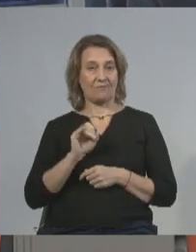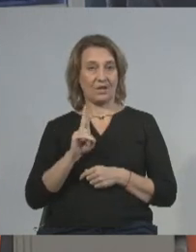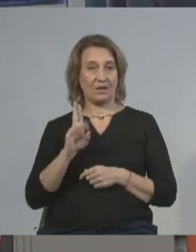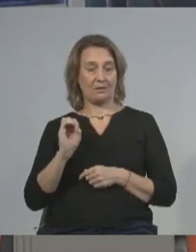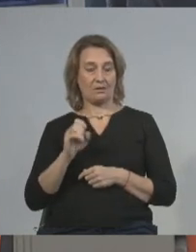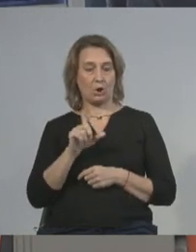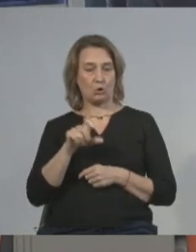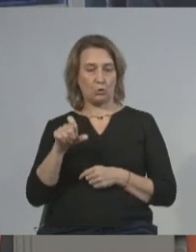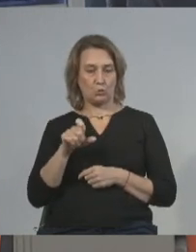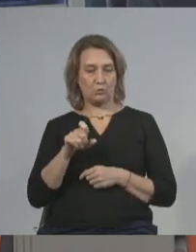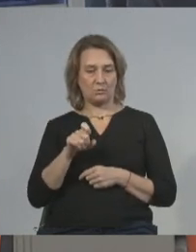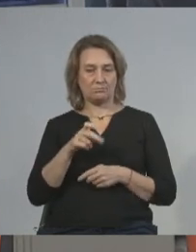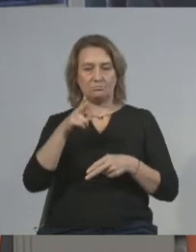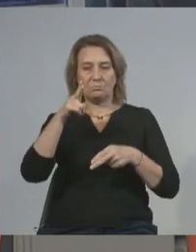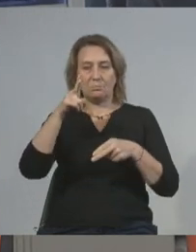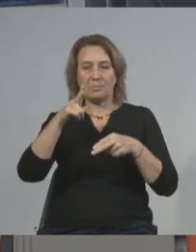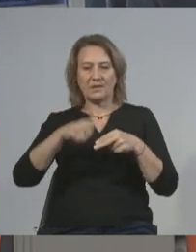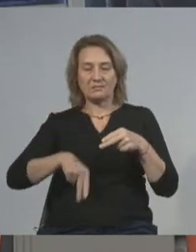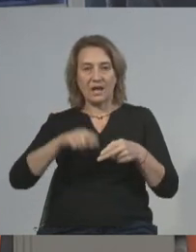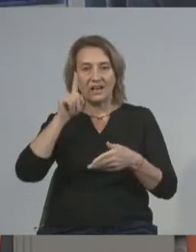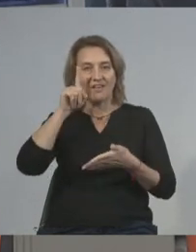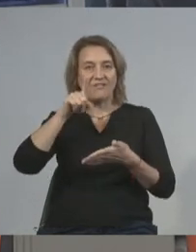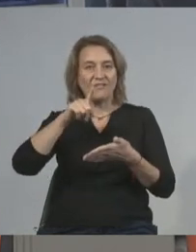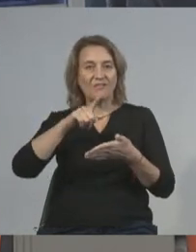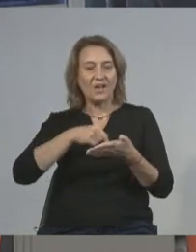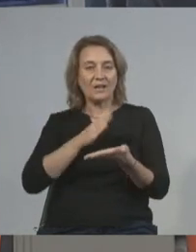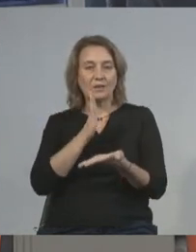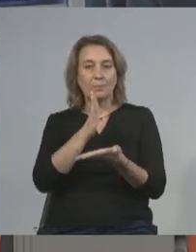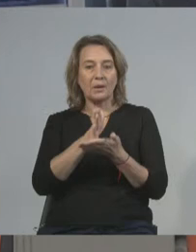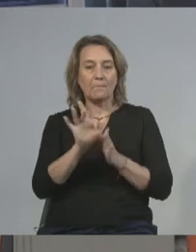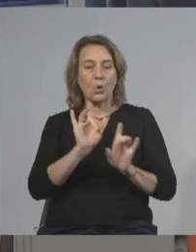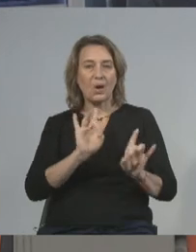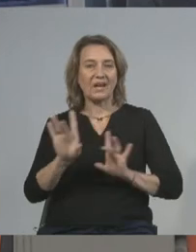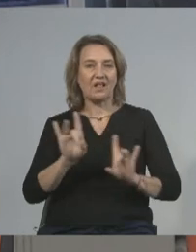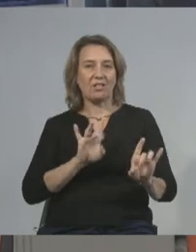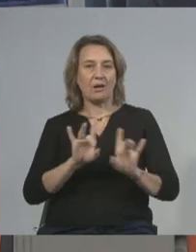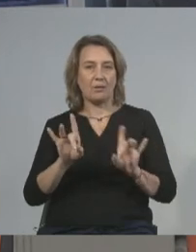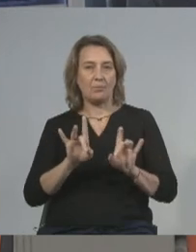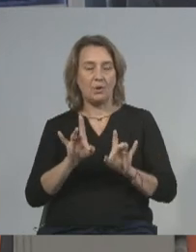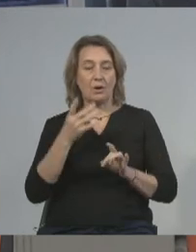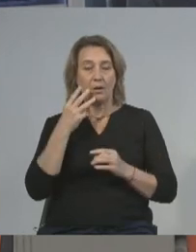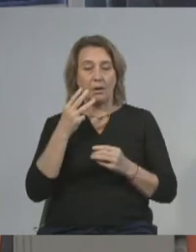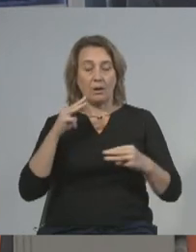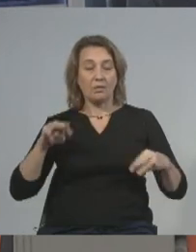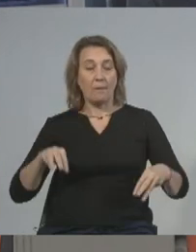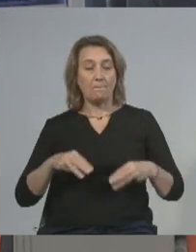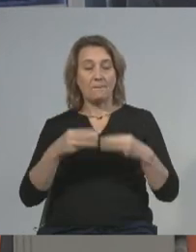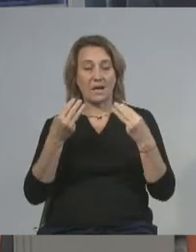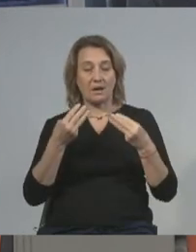content as it was in the previous century people no longer trust in direct advertising